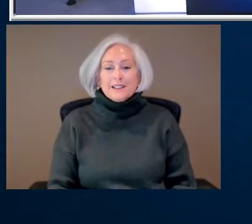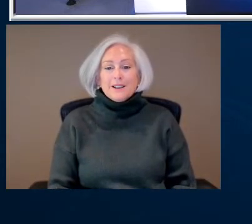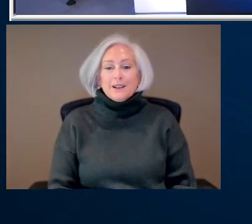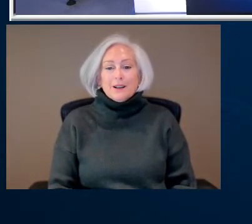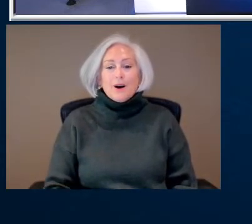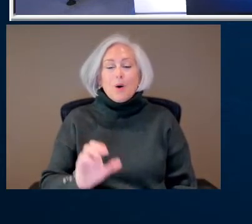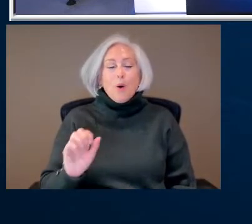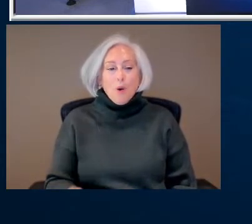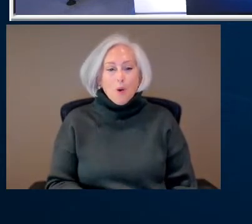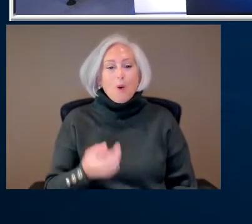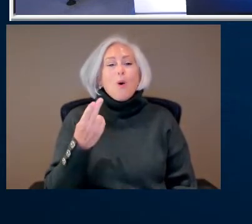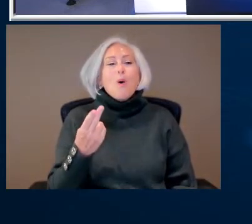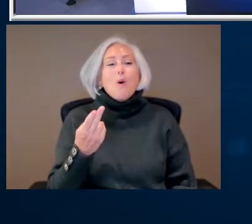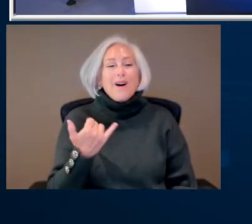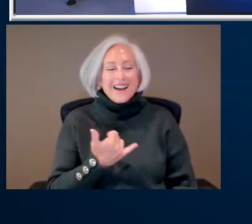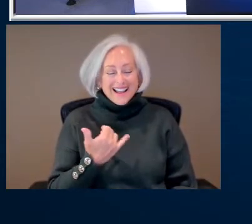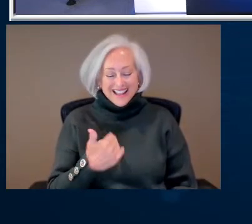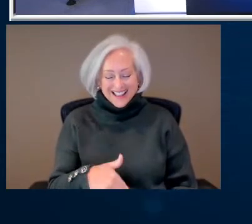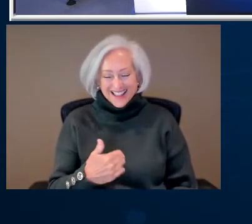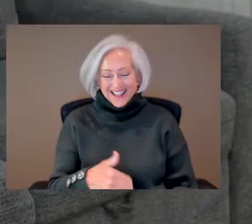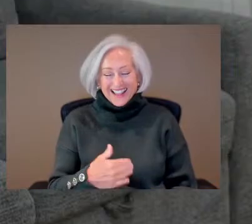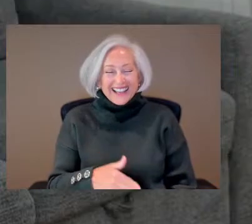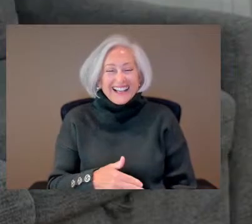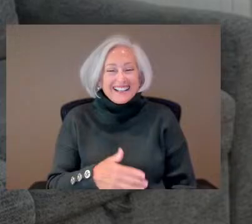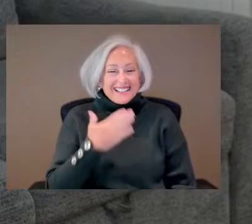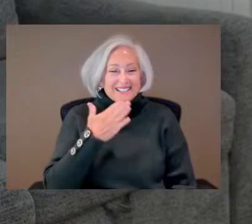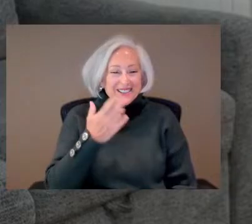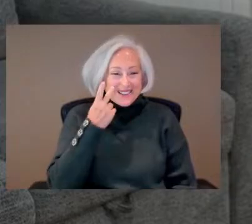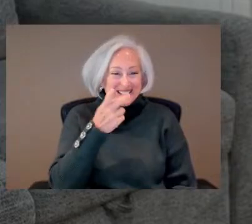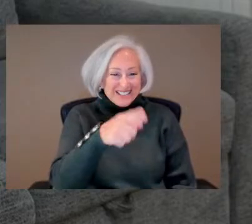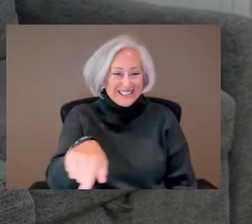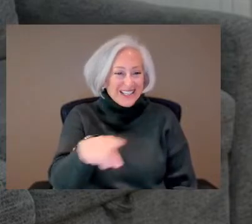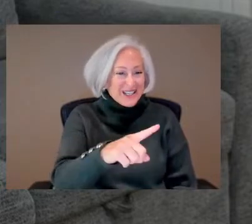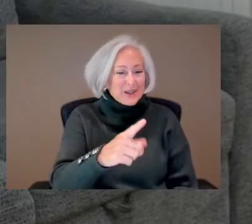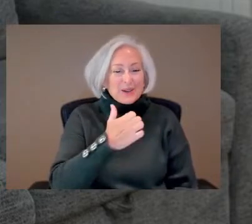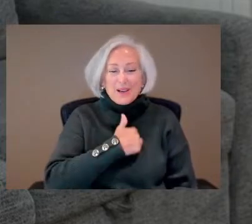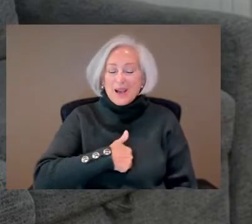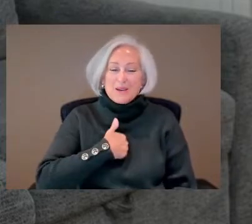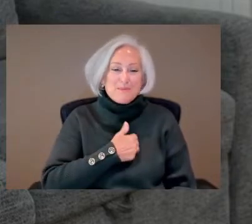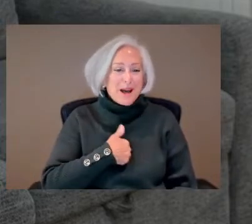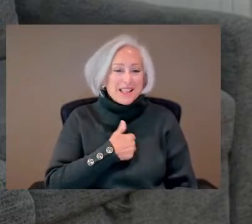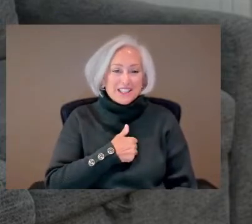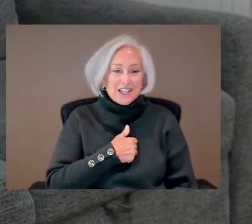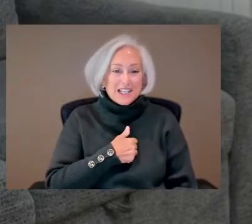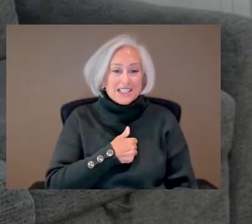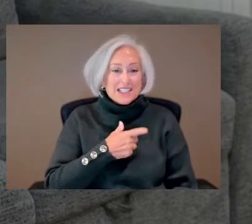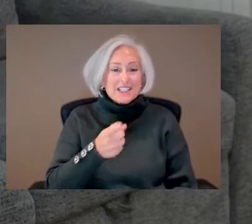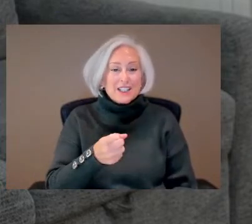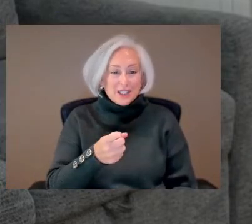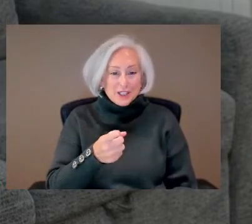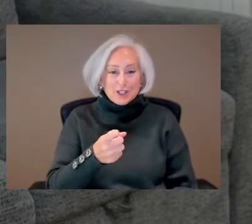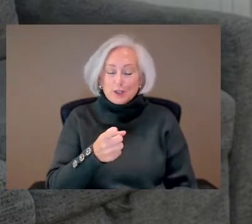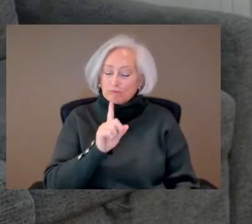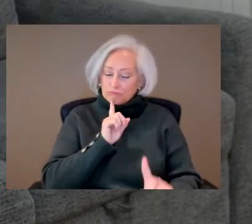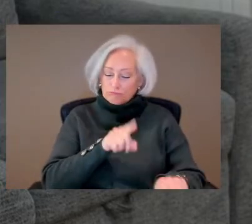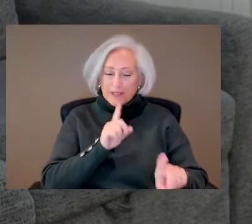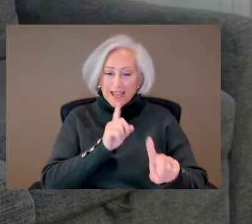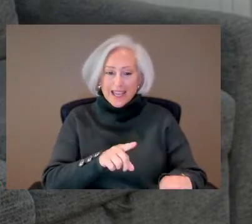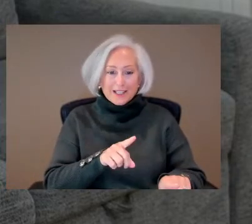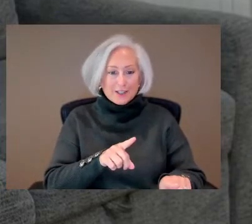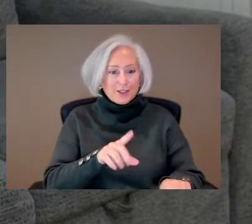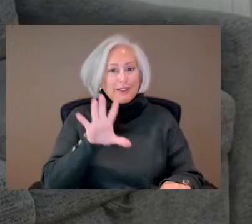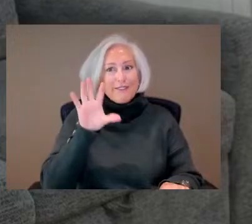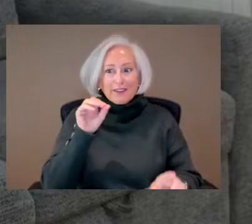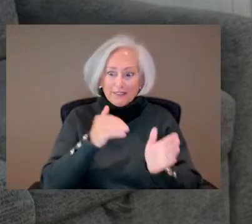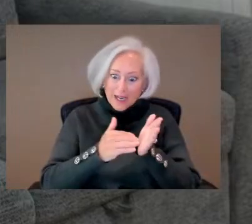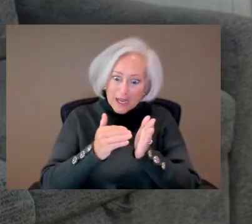Oh, it's good to see you. I'm so sorry. No, you guys have all answered about 50 million questions